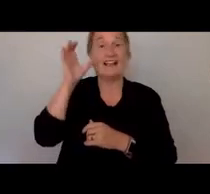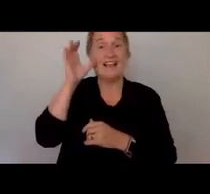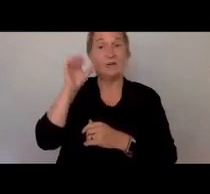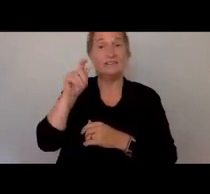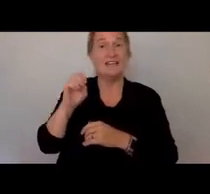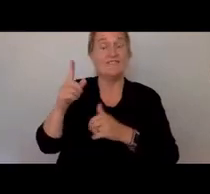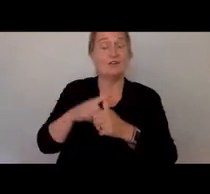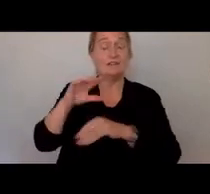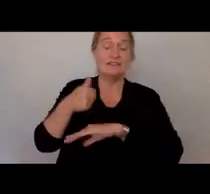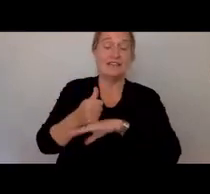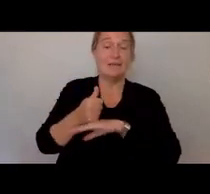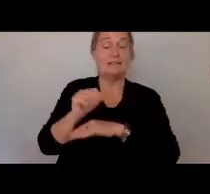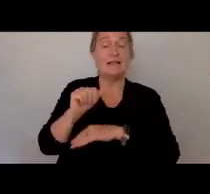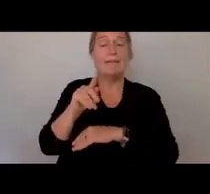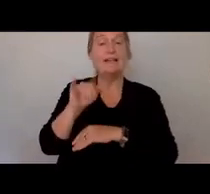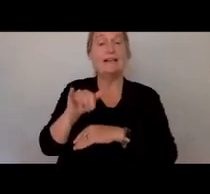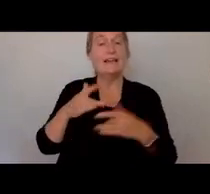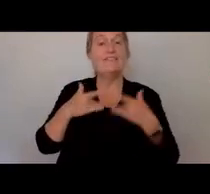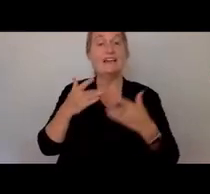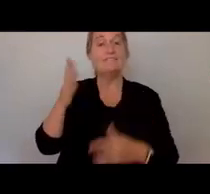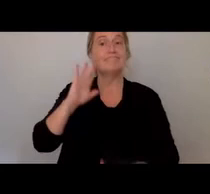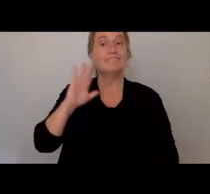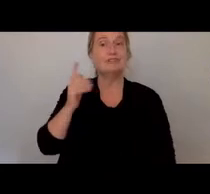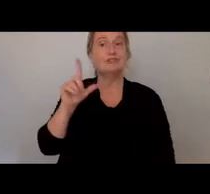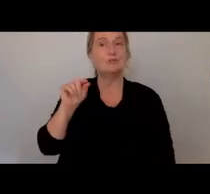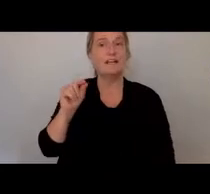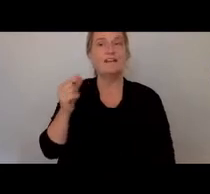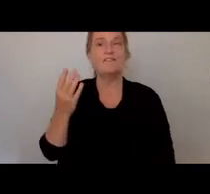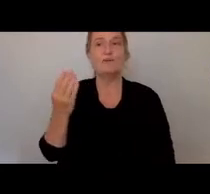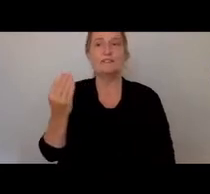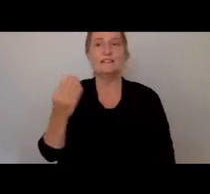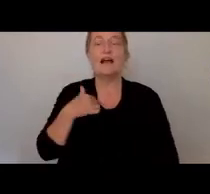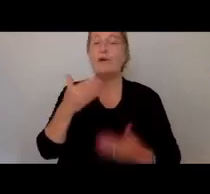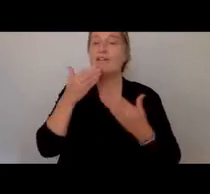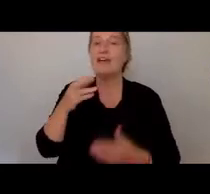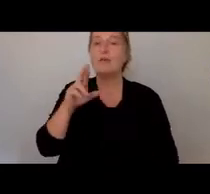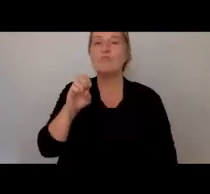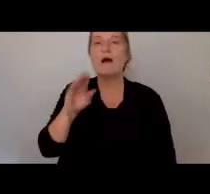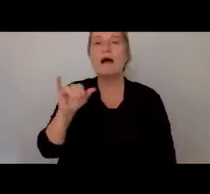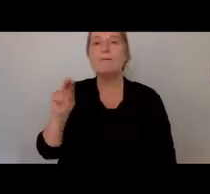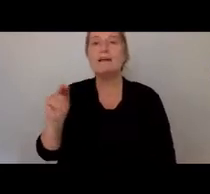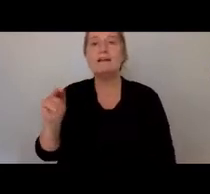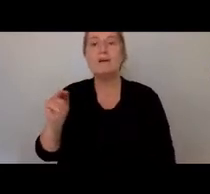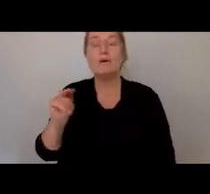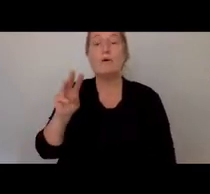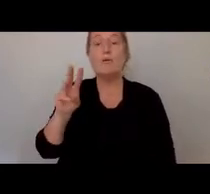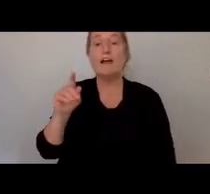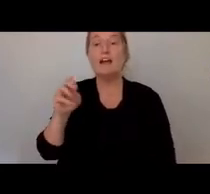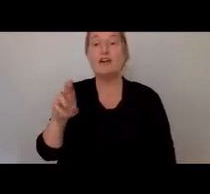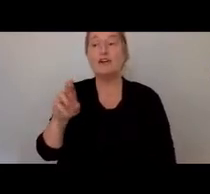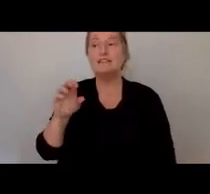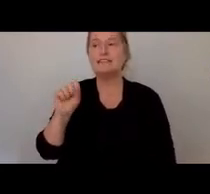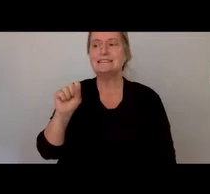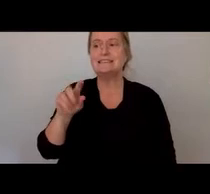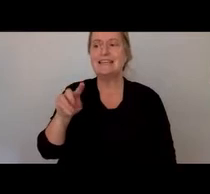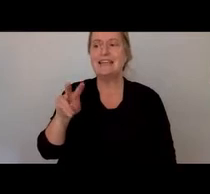And I'd also like to thank President Robin Wacker, Steve Anderson, founder of the Ability event, and of course all of the students who